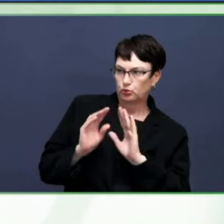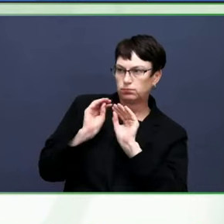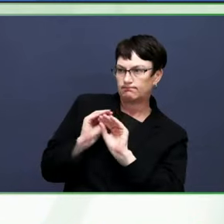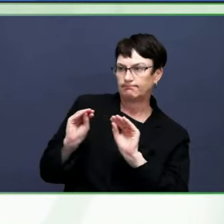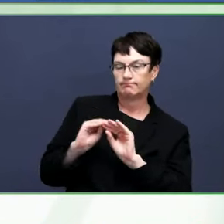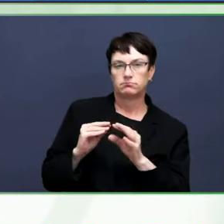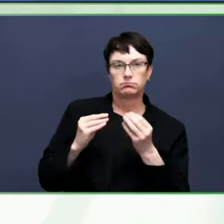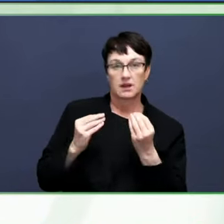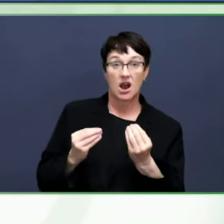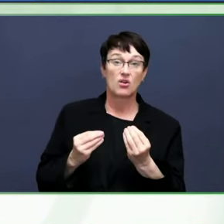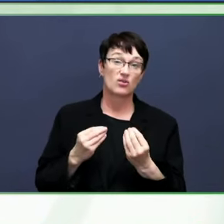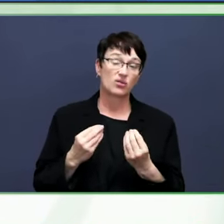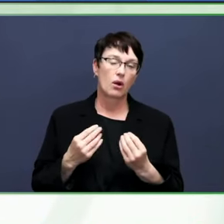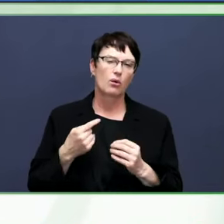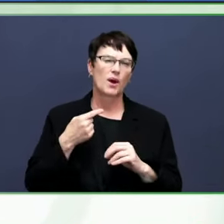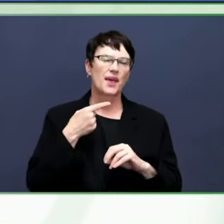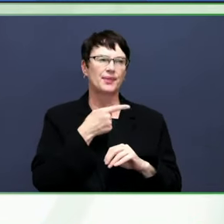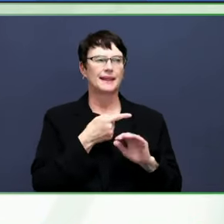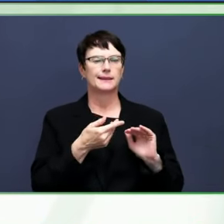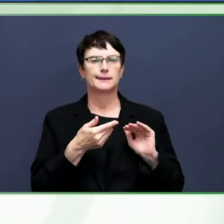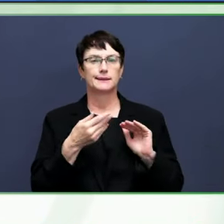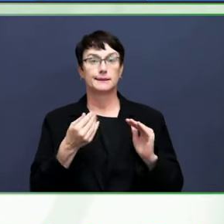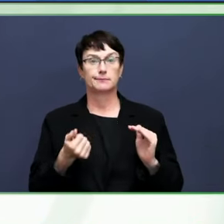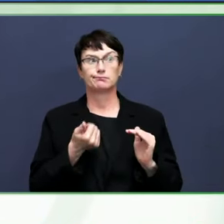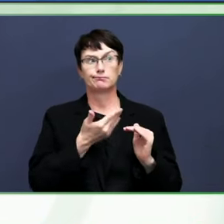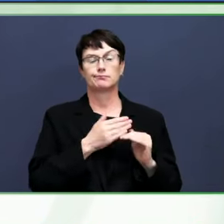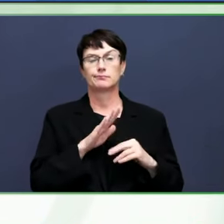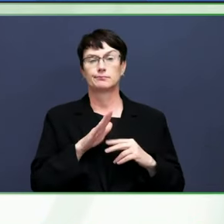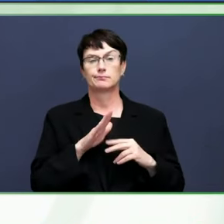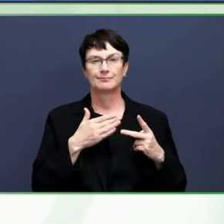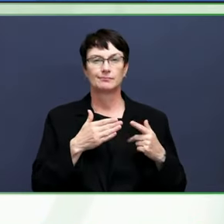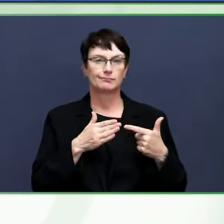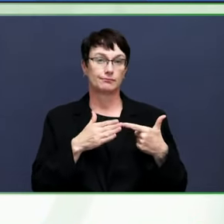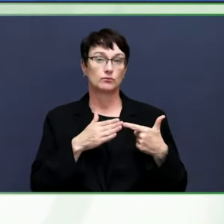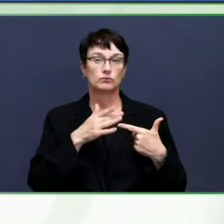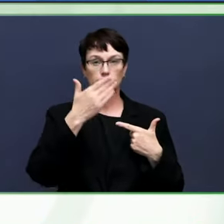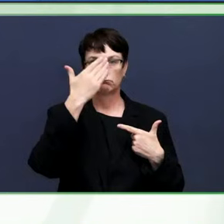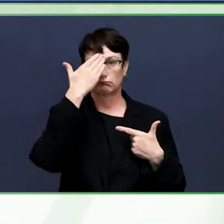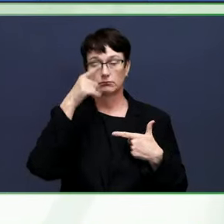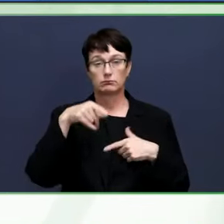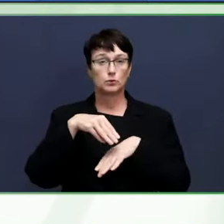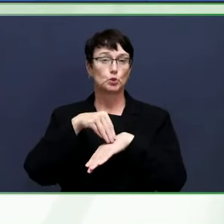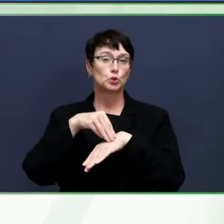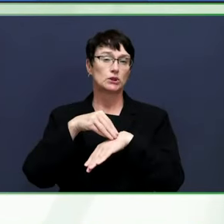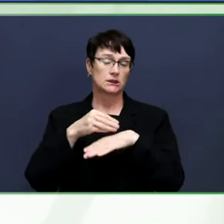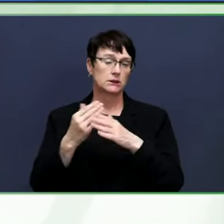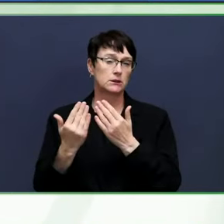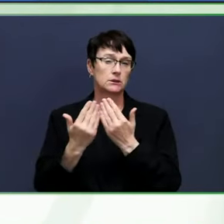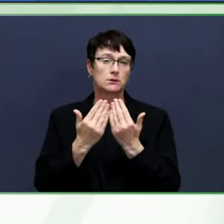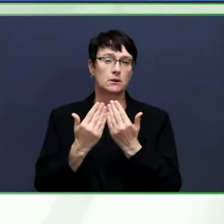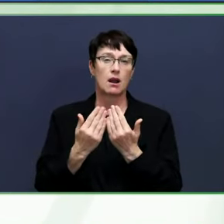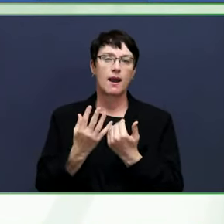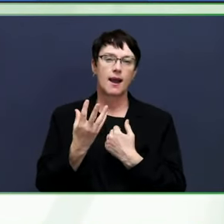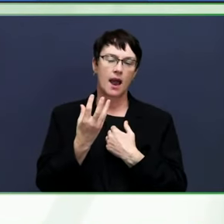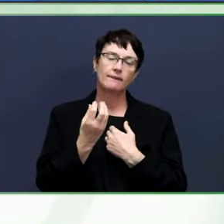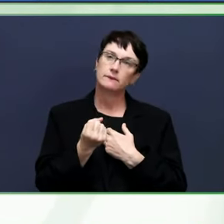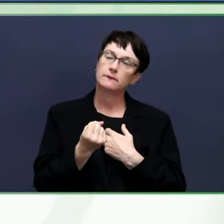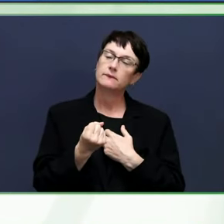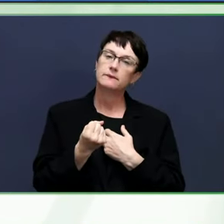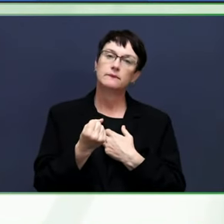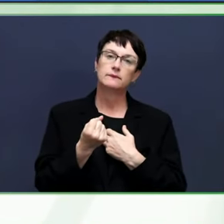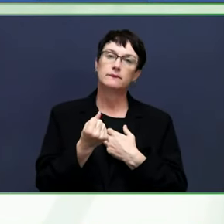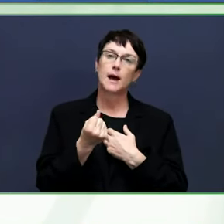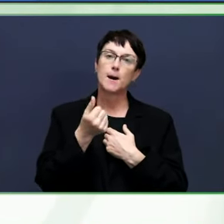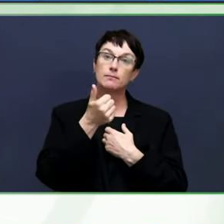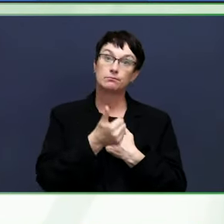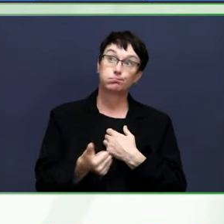principal. Because it's the principal in the Swedish schools who decide if there is going to be a special needs support. Because we have a